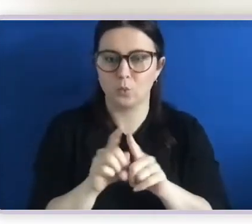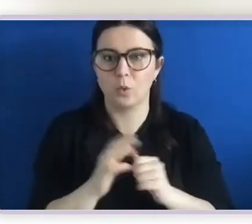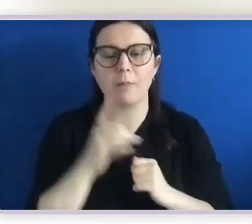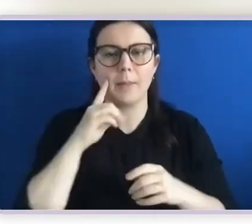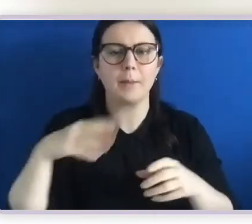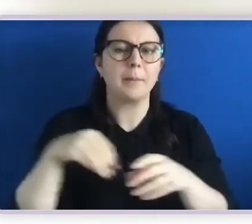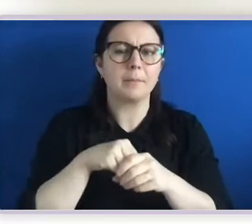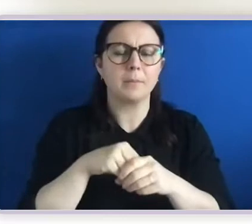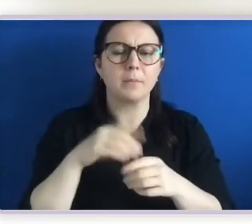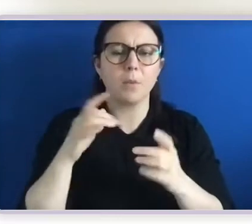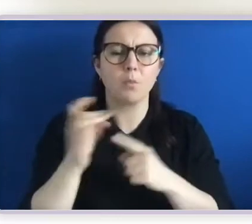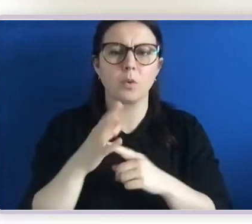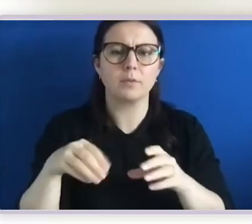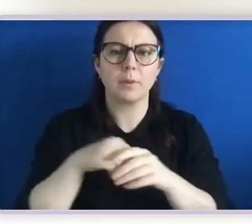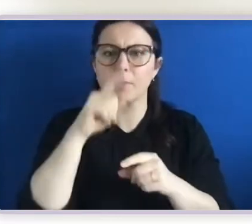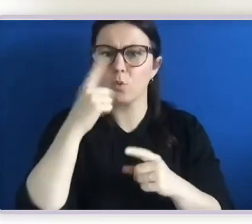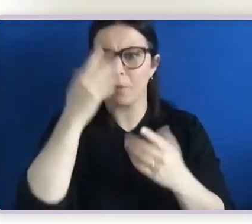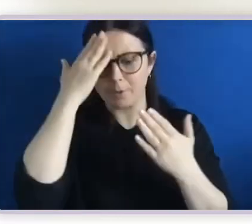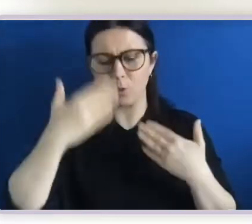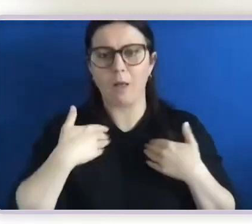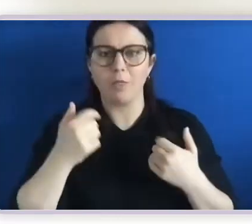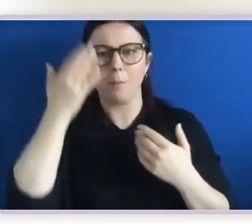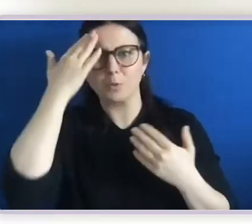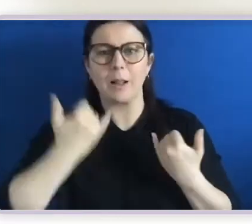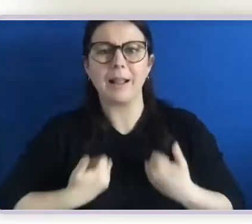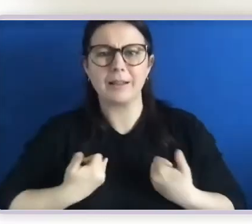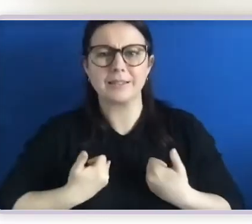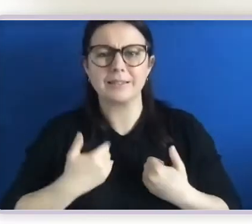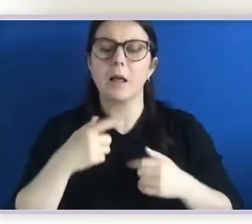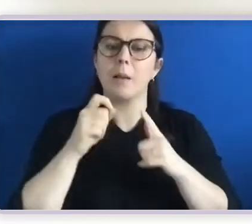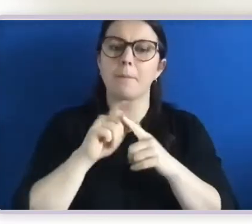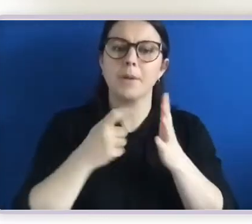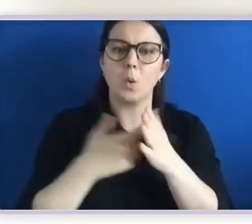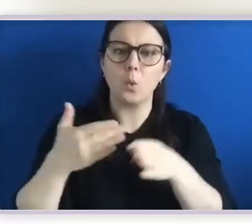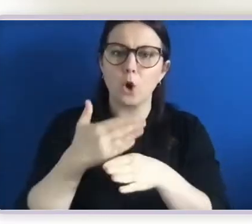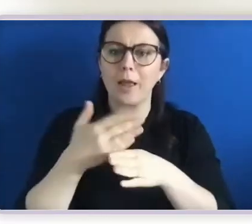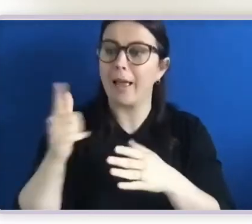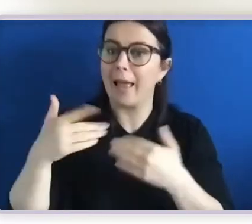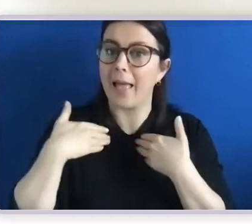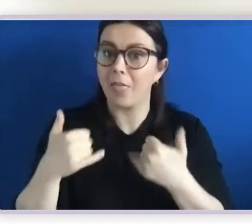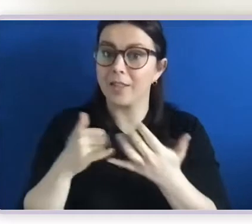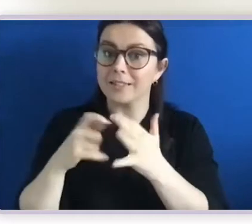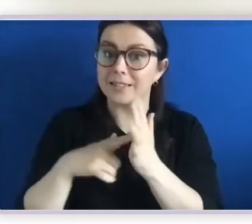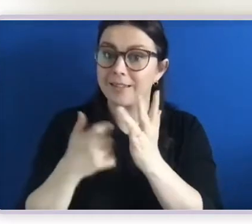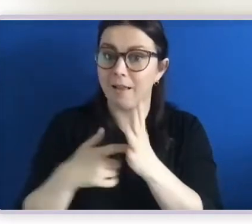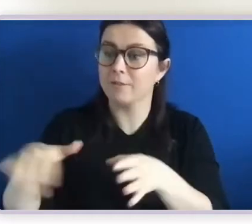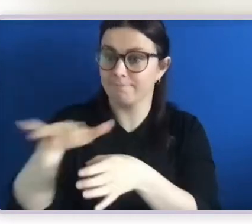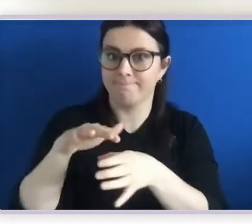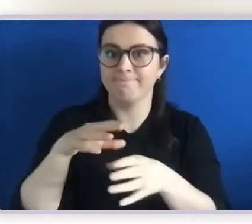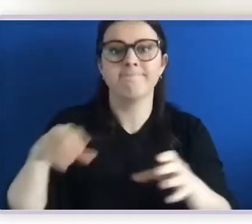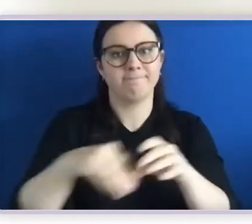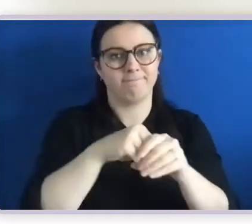and their so peer workers in the mental health sector and that kind of thing are covered by the work this commission